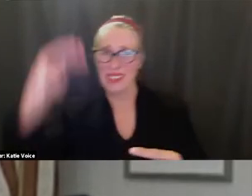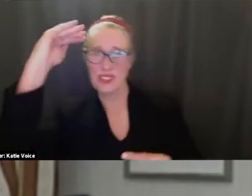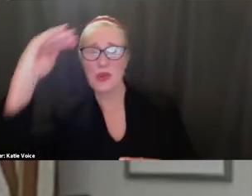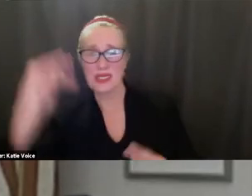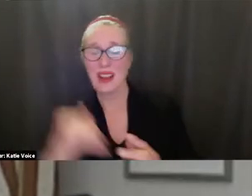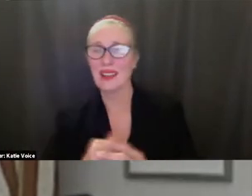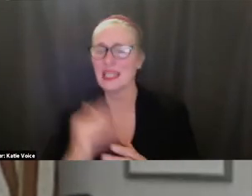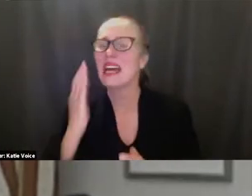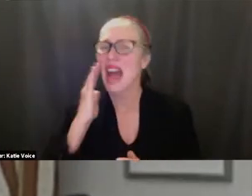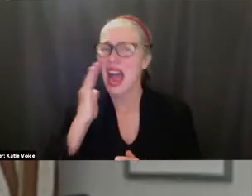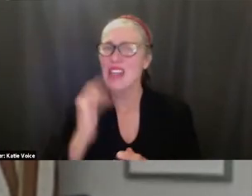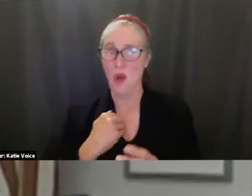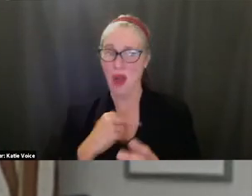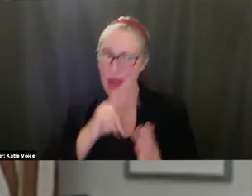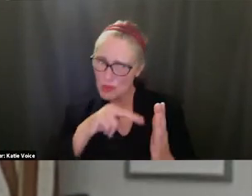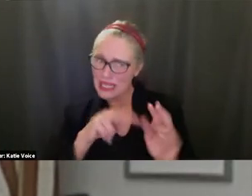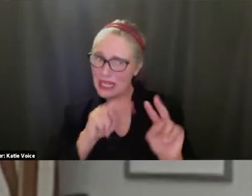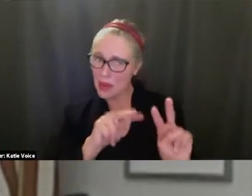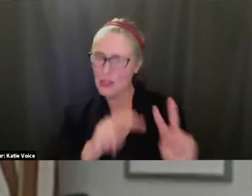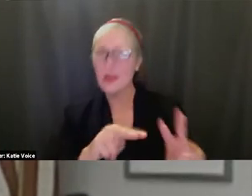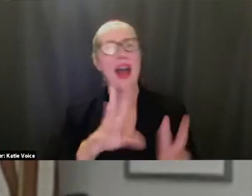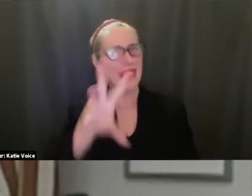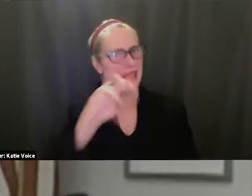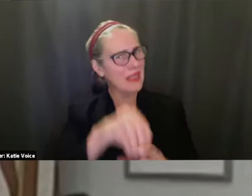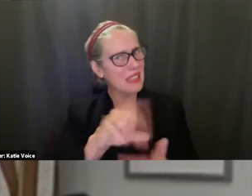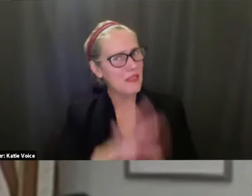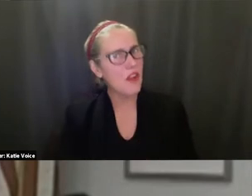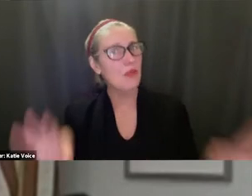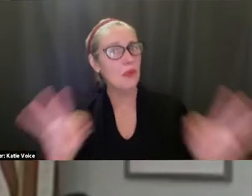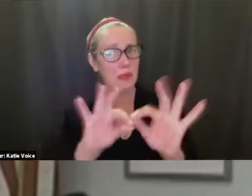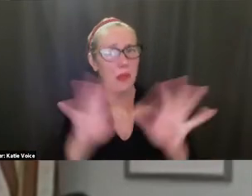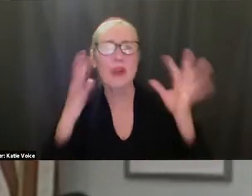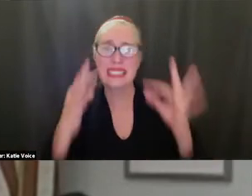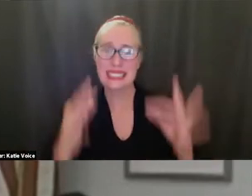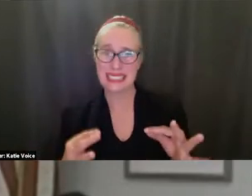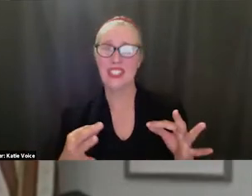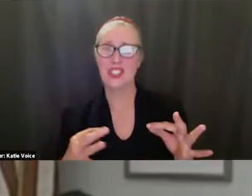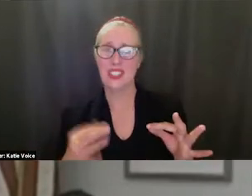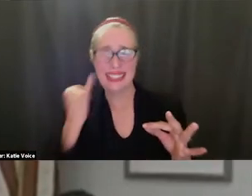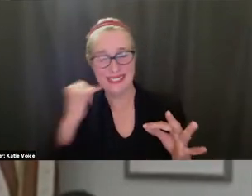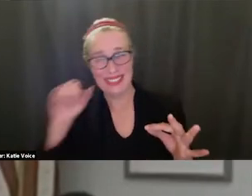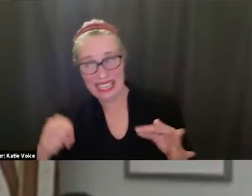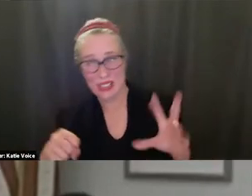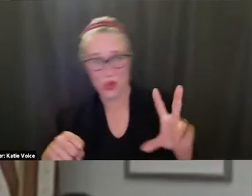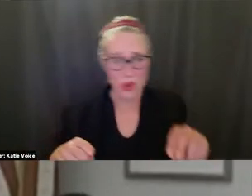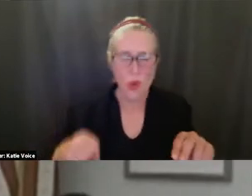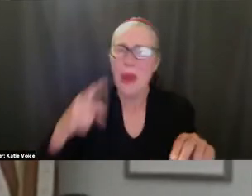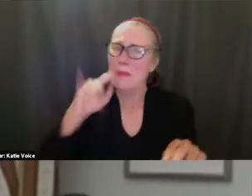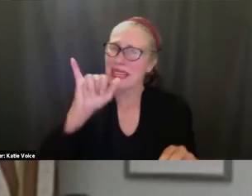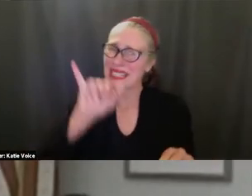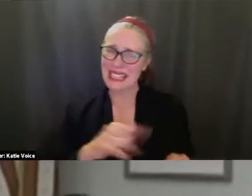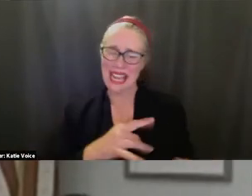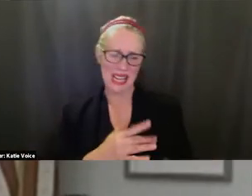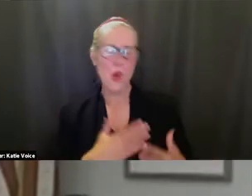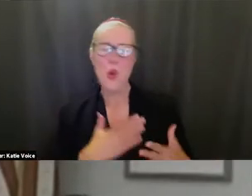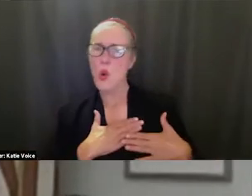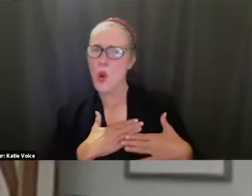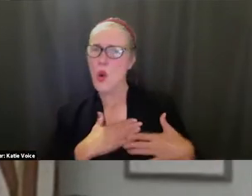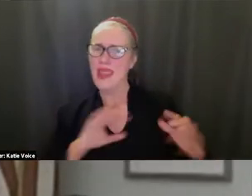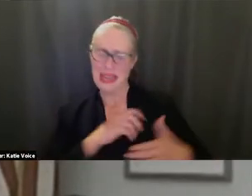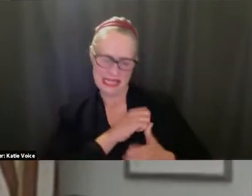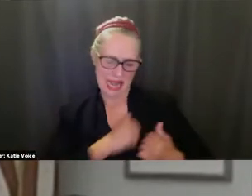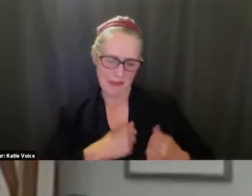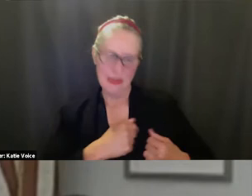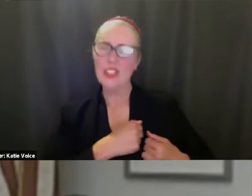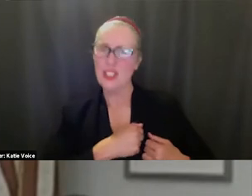that i think that goes into the decision that many families are making and it is it is a different one because of that